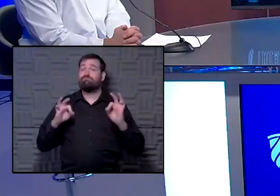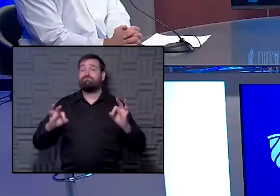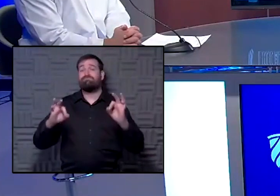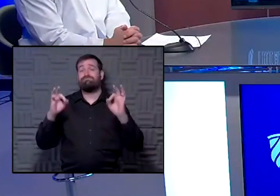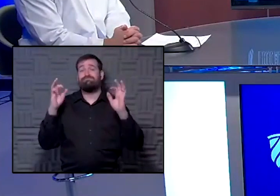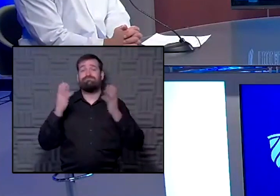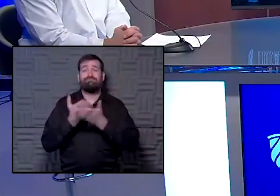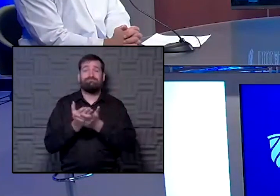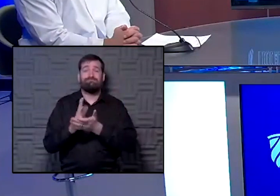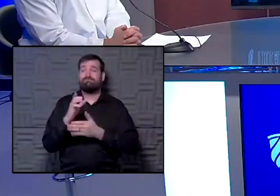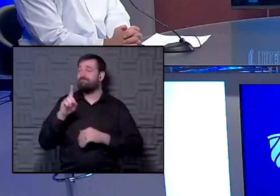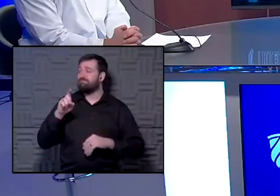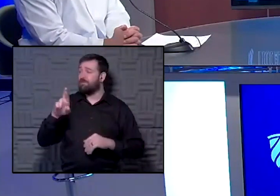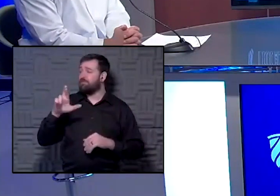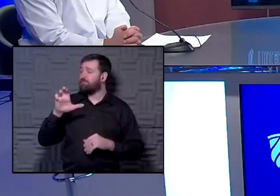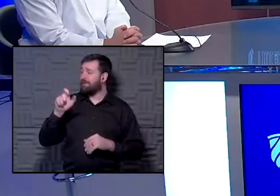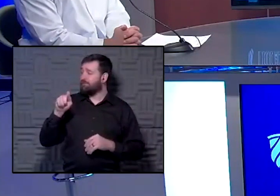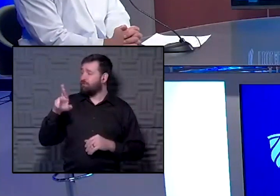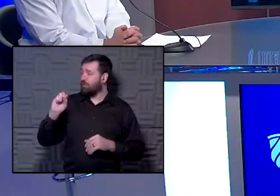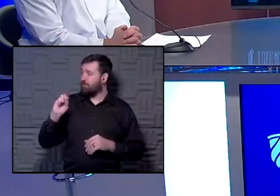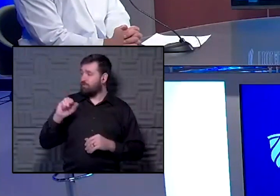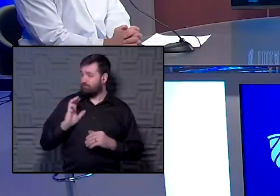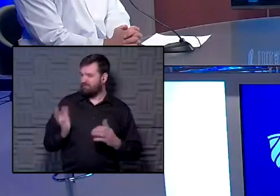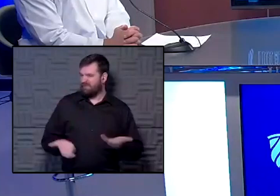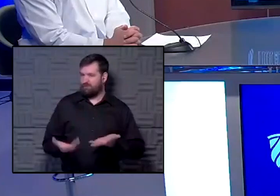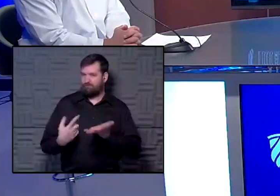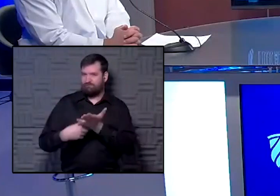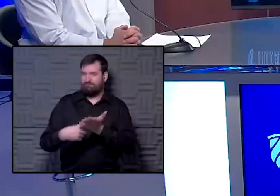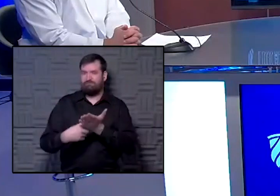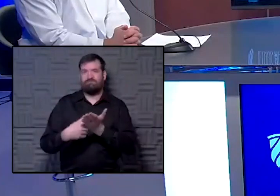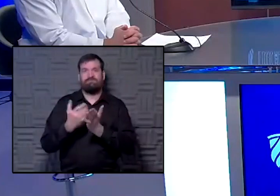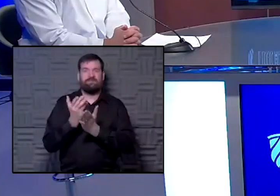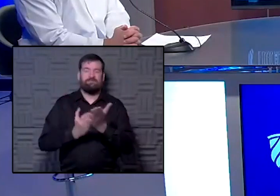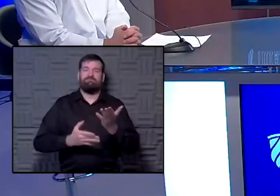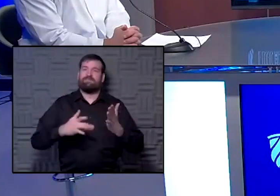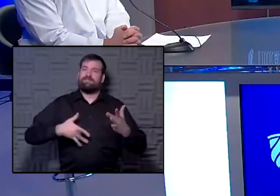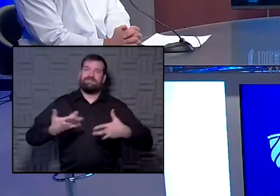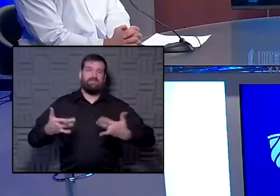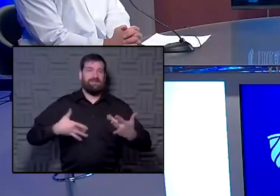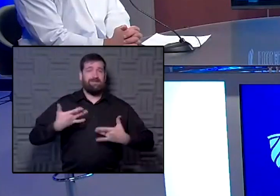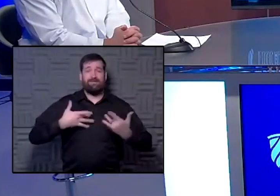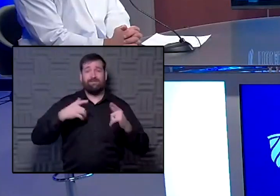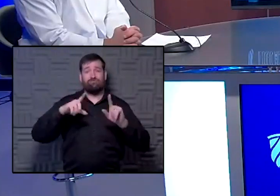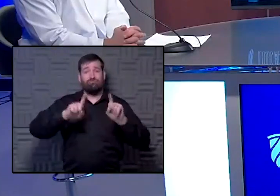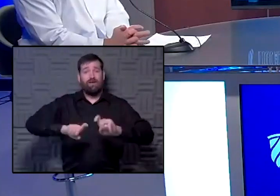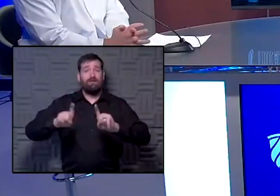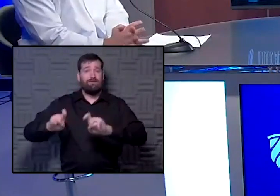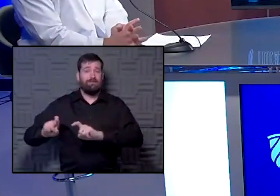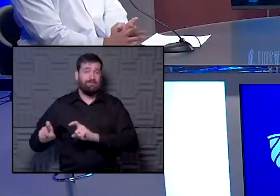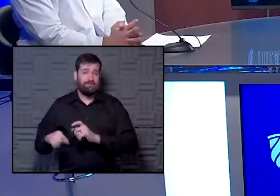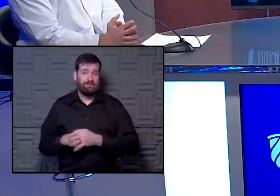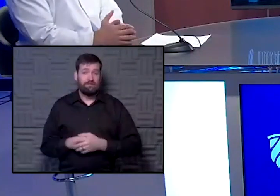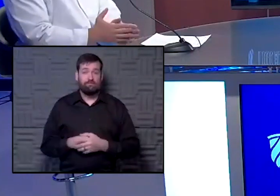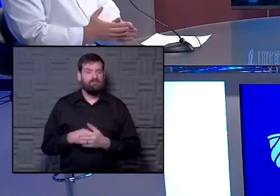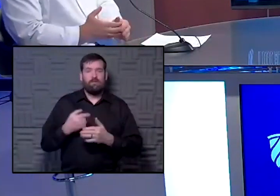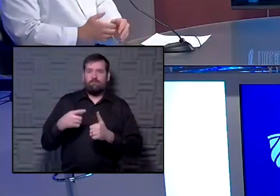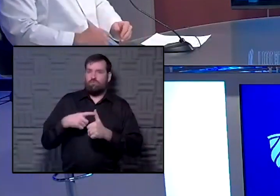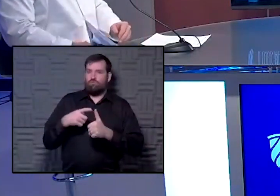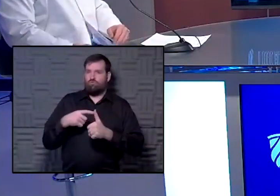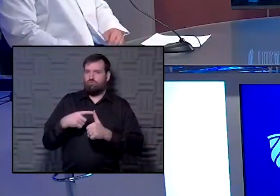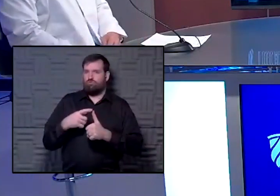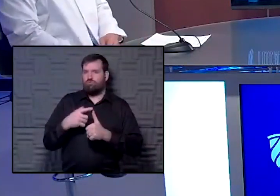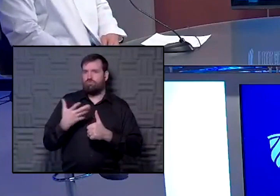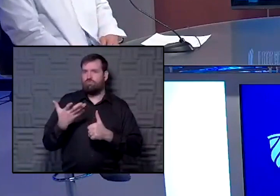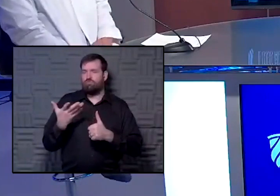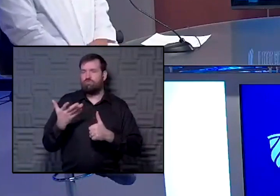Excellent. All right. Dr. Castro, you're here to talk about a couple of more exciting trials around us. But before we get there, what's